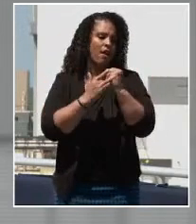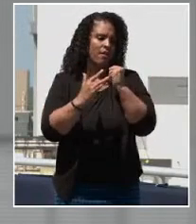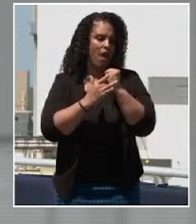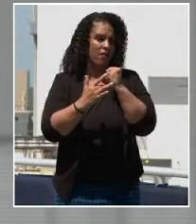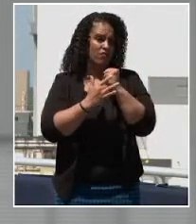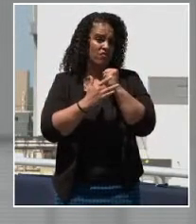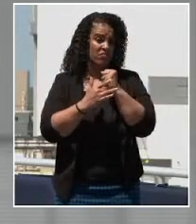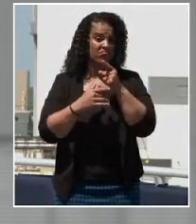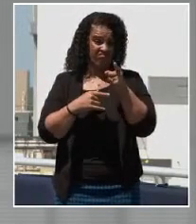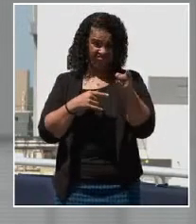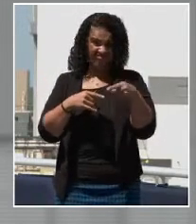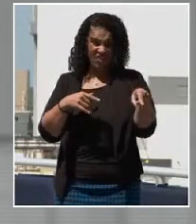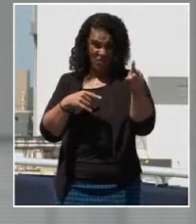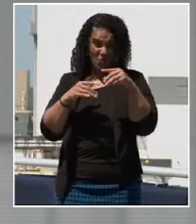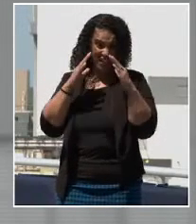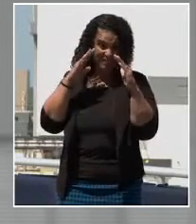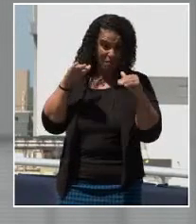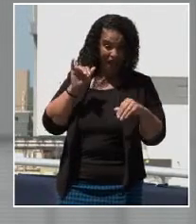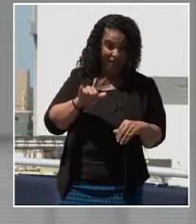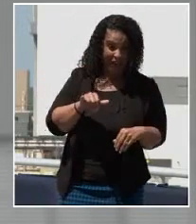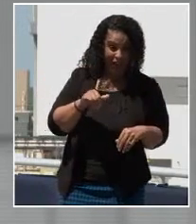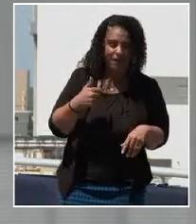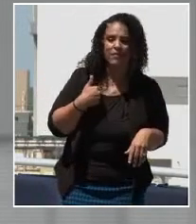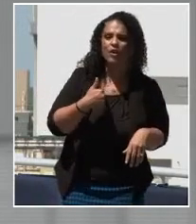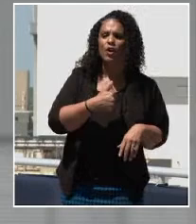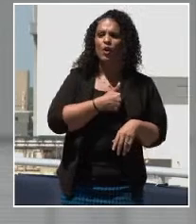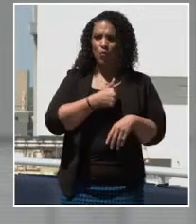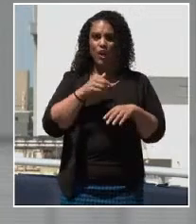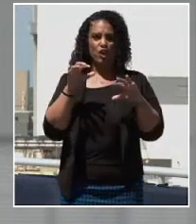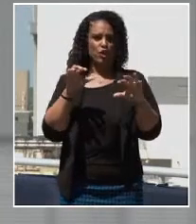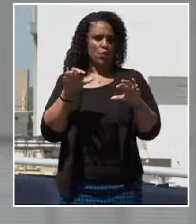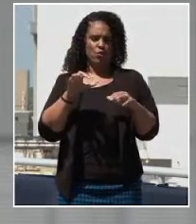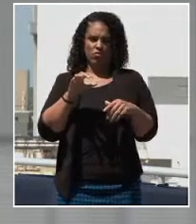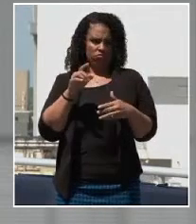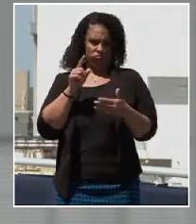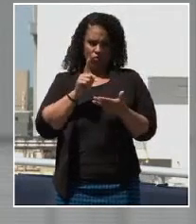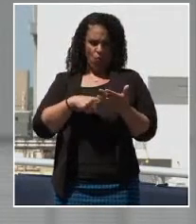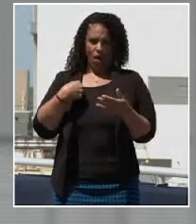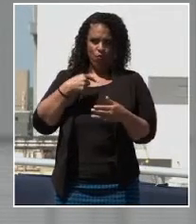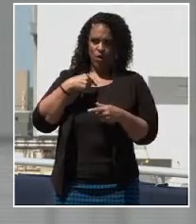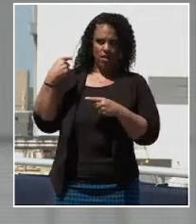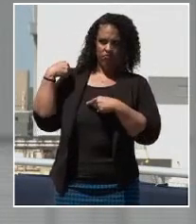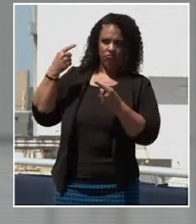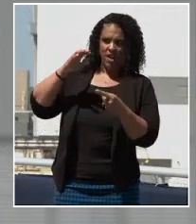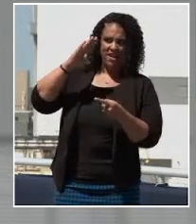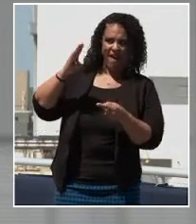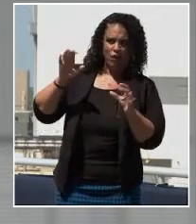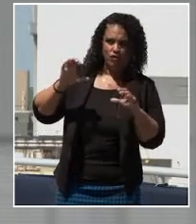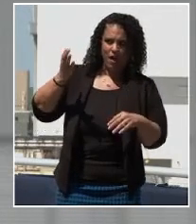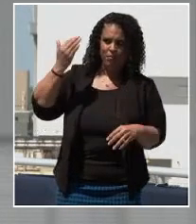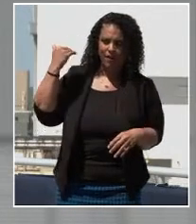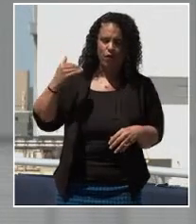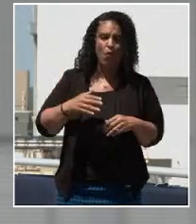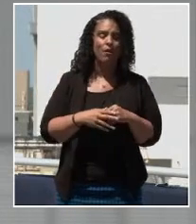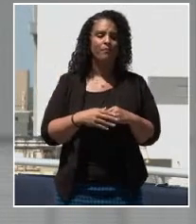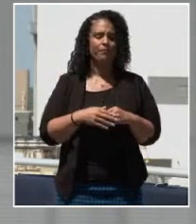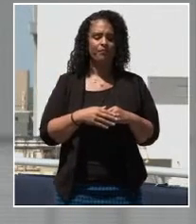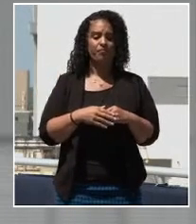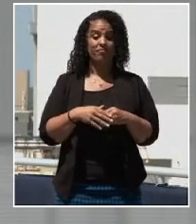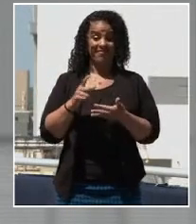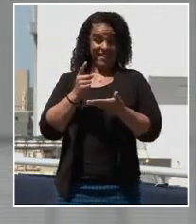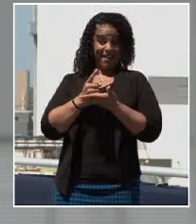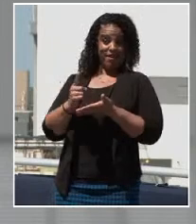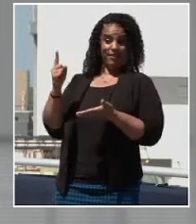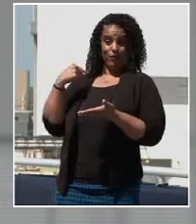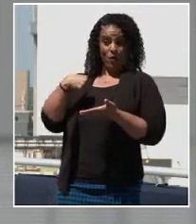would expect that and we'll do it in a way that we've never done it before just last week